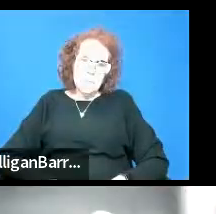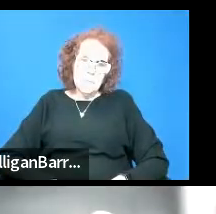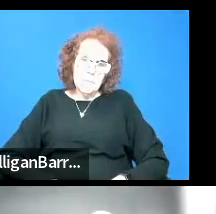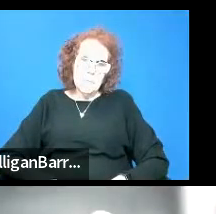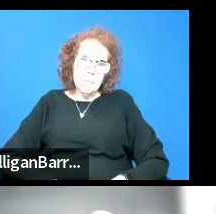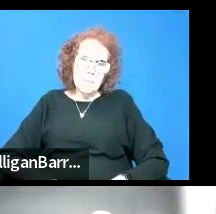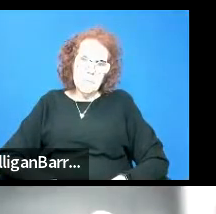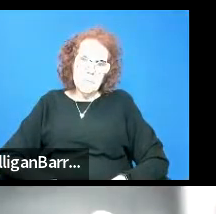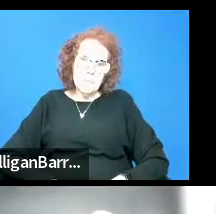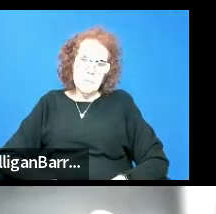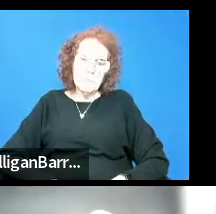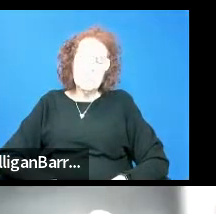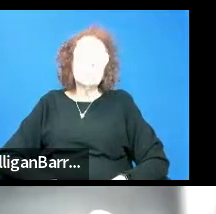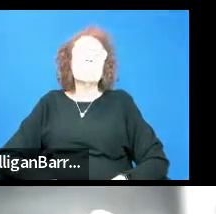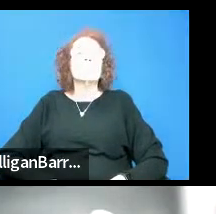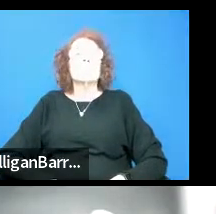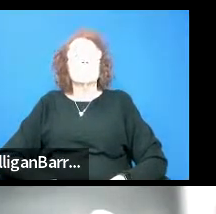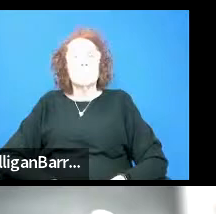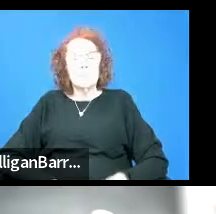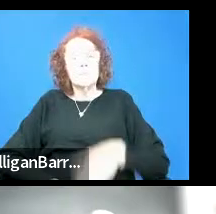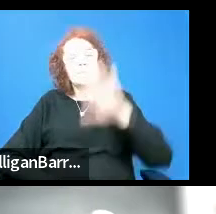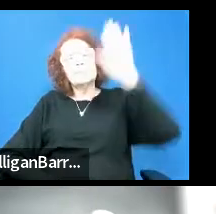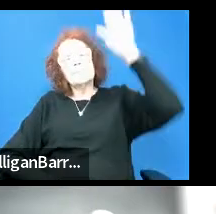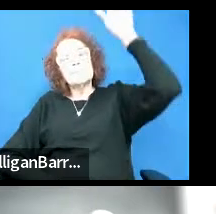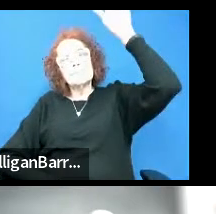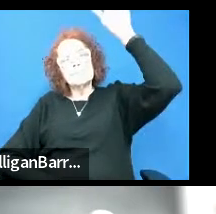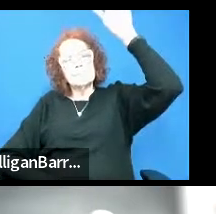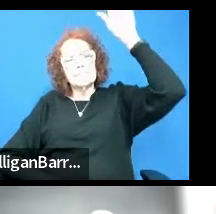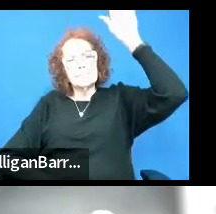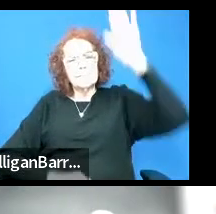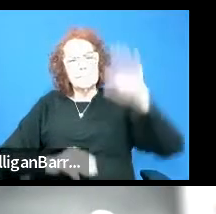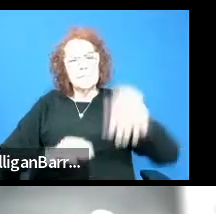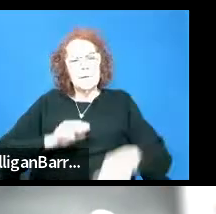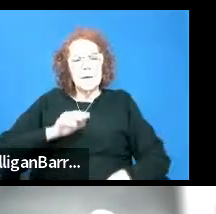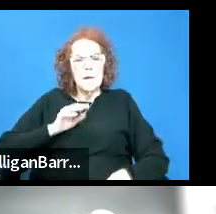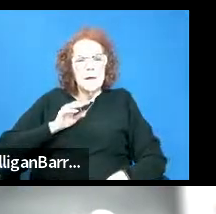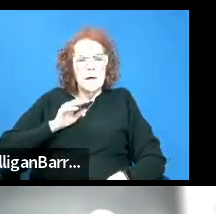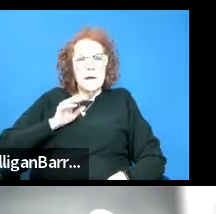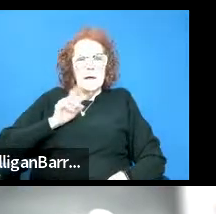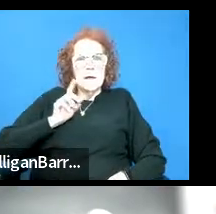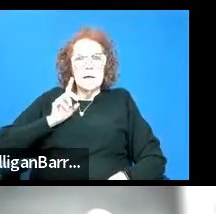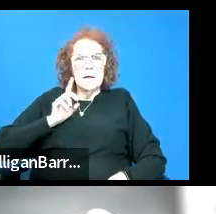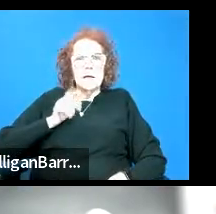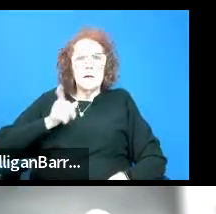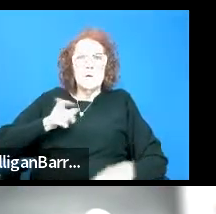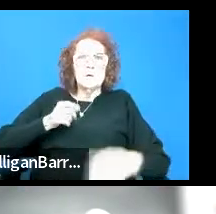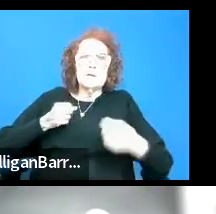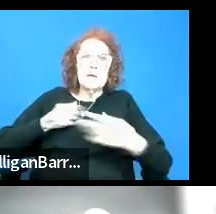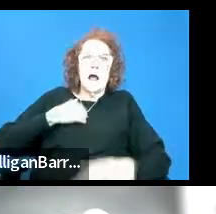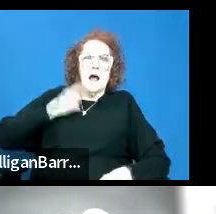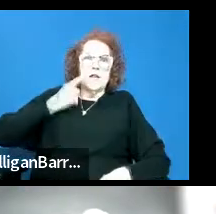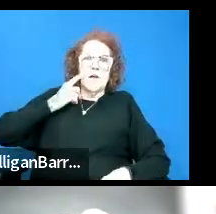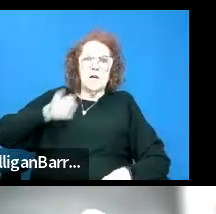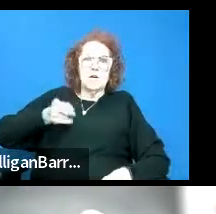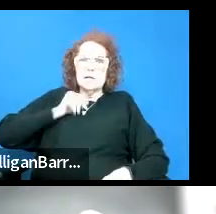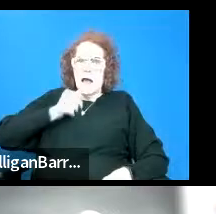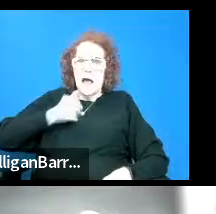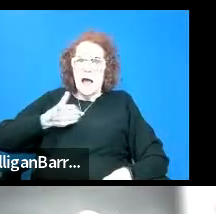I have a question, and You scared me for a minute, Mary. I thought you didn't.